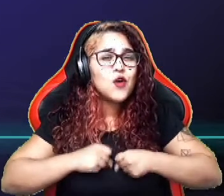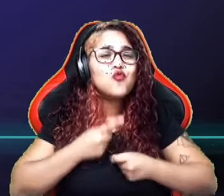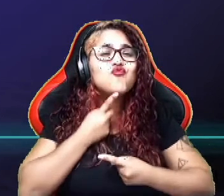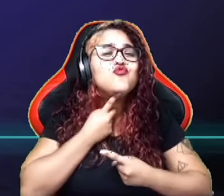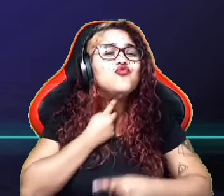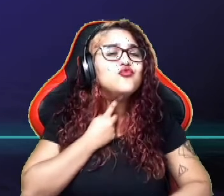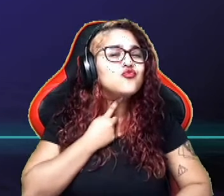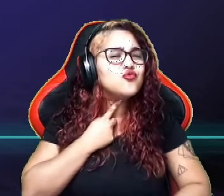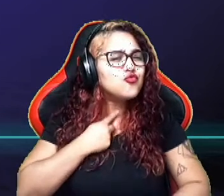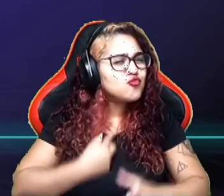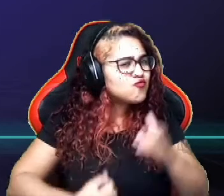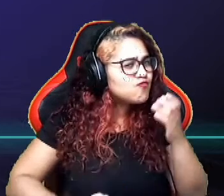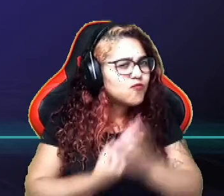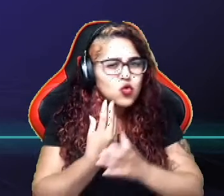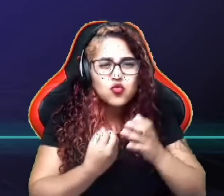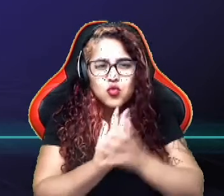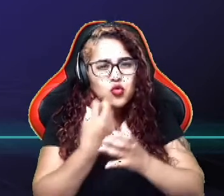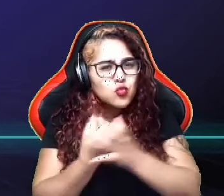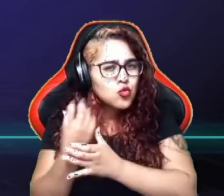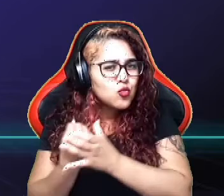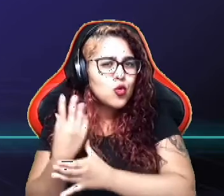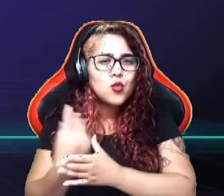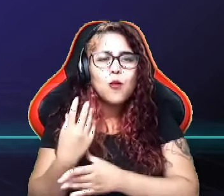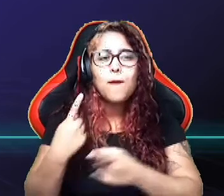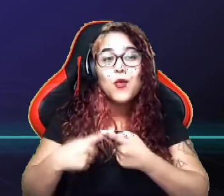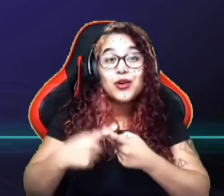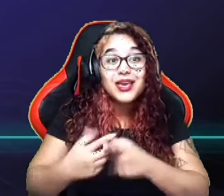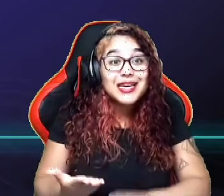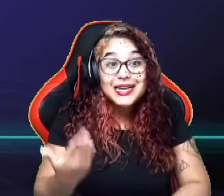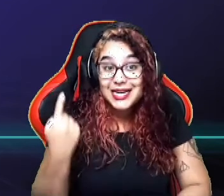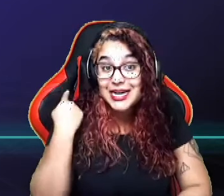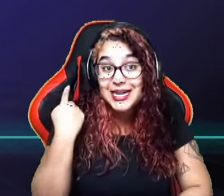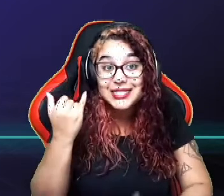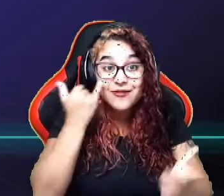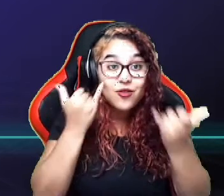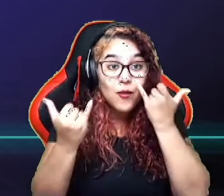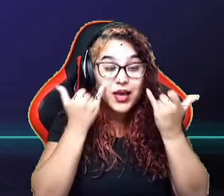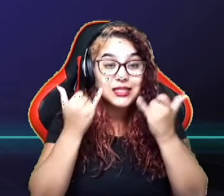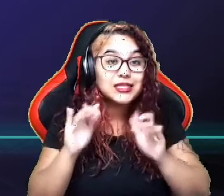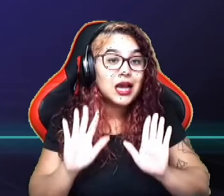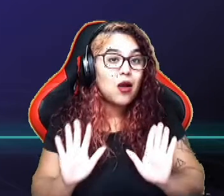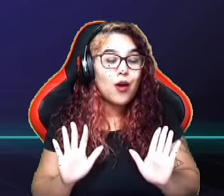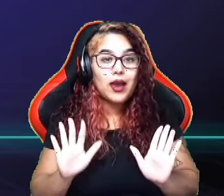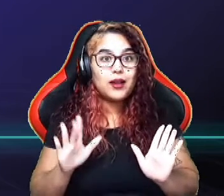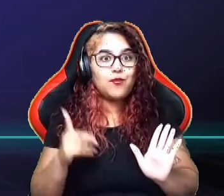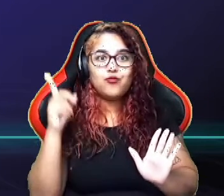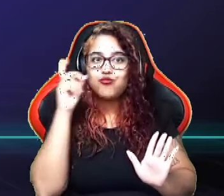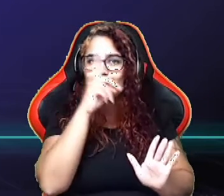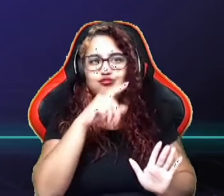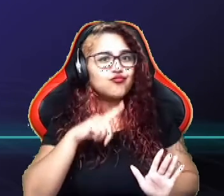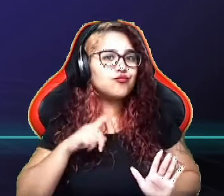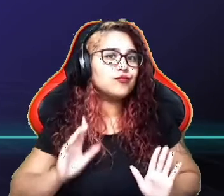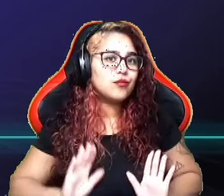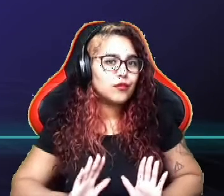developers who were able to produce something at a time when information was a privilege.